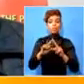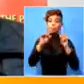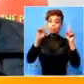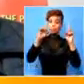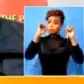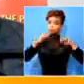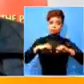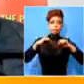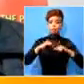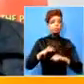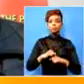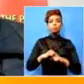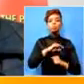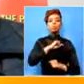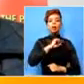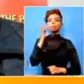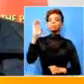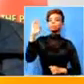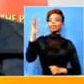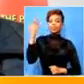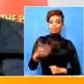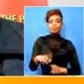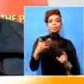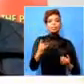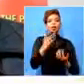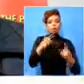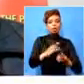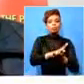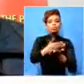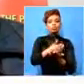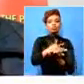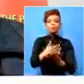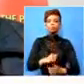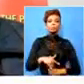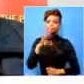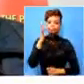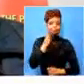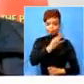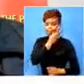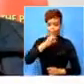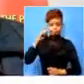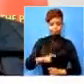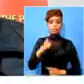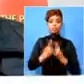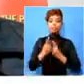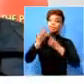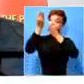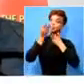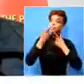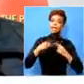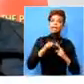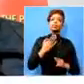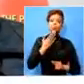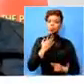of their oath of office, to share cabinet information with us, to even tell us who said what